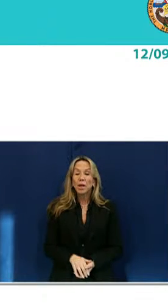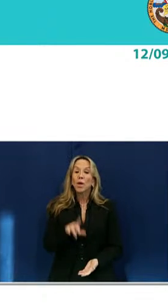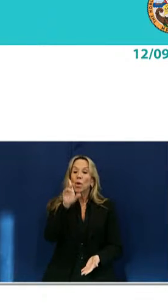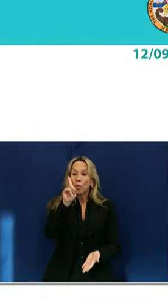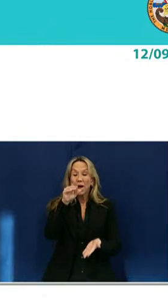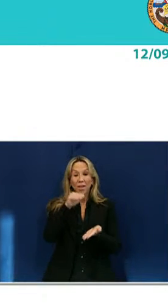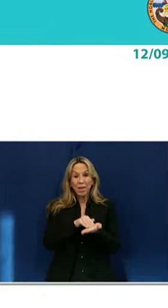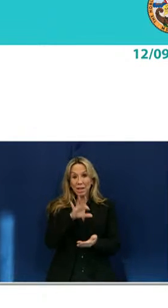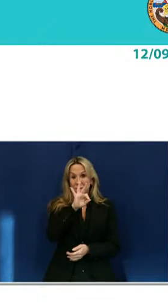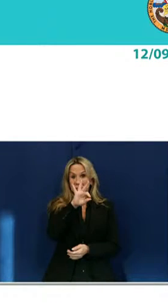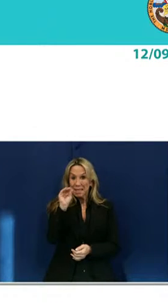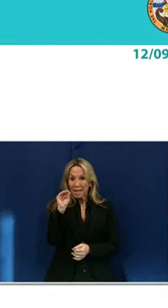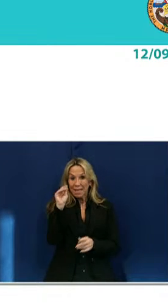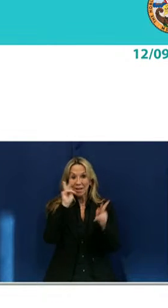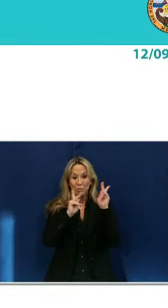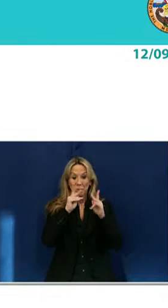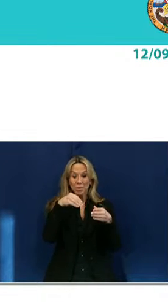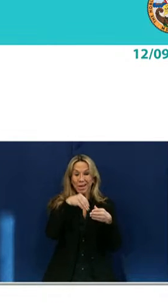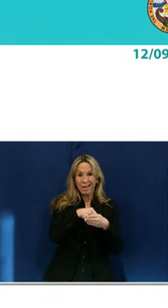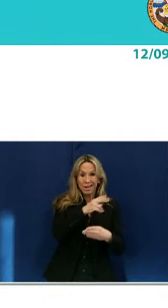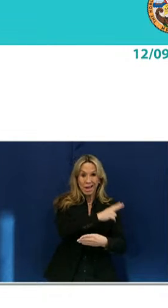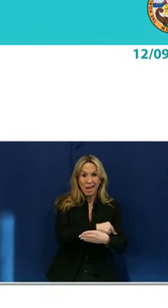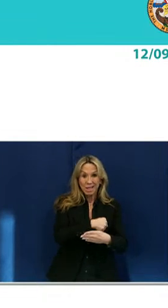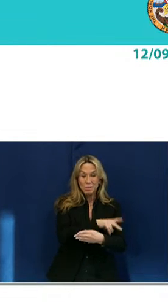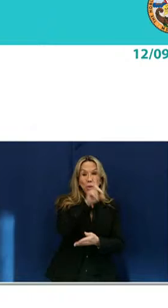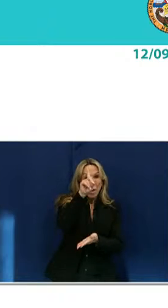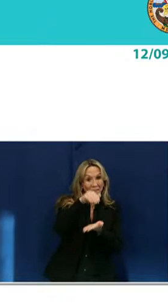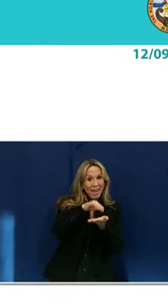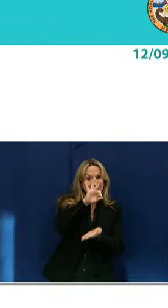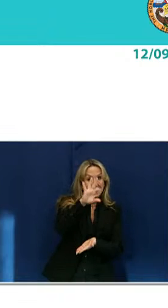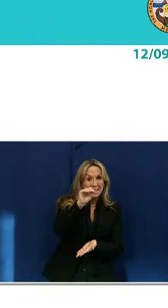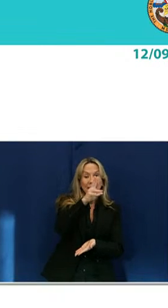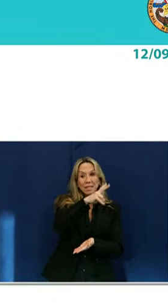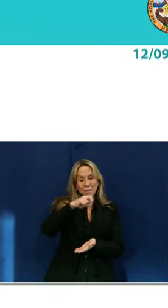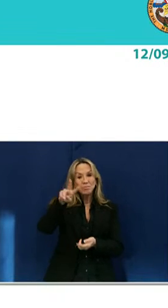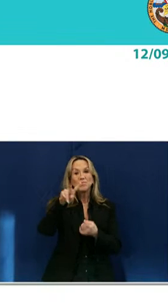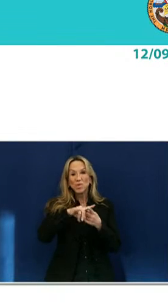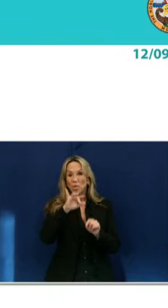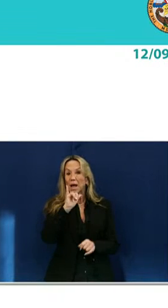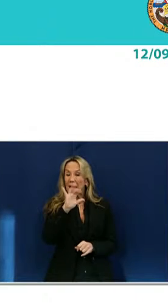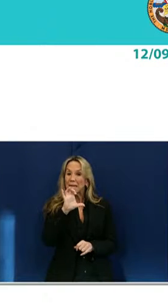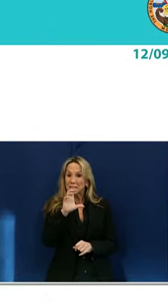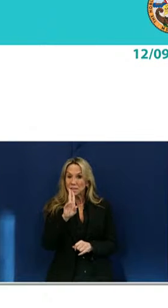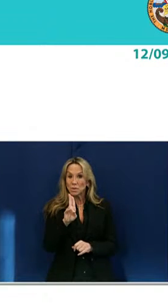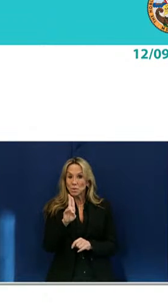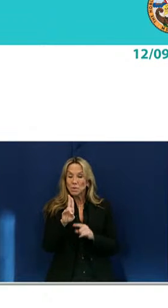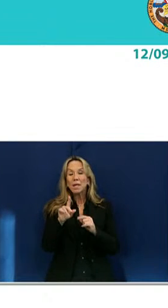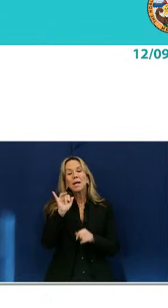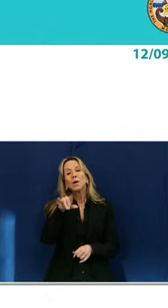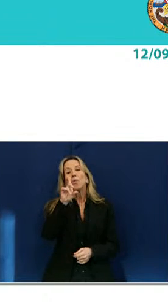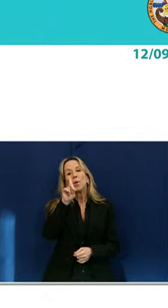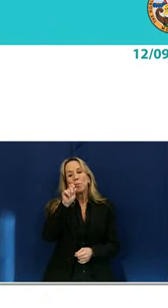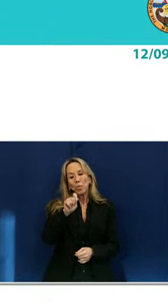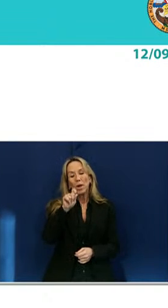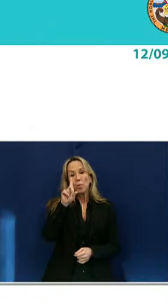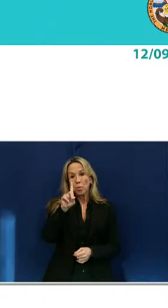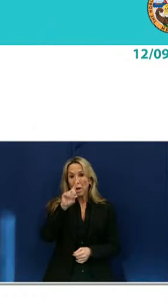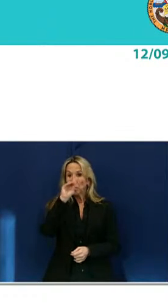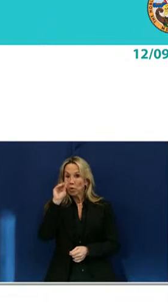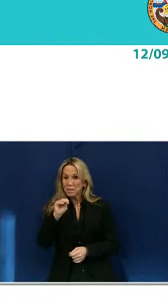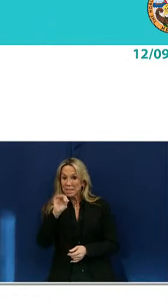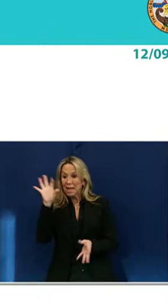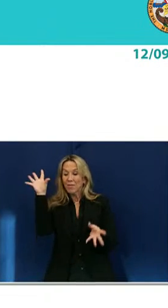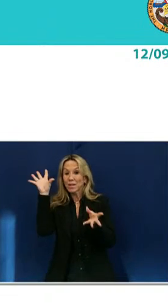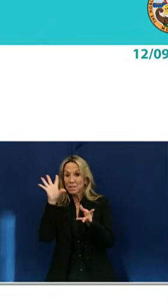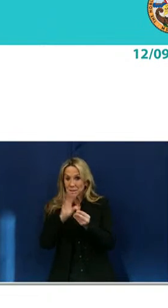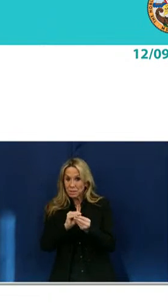1,090 of those hospitalized patients have been admitted to the ICU. Now, this number is 1.1% of the total number of